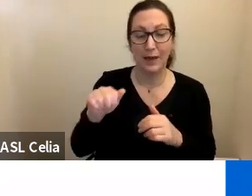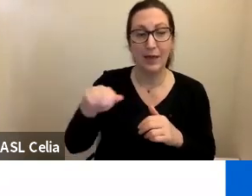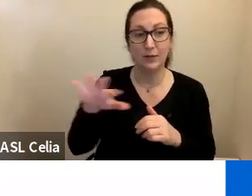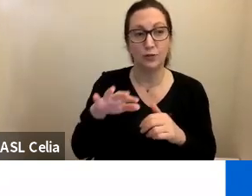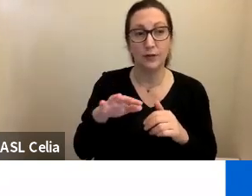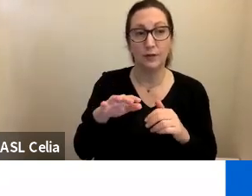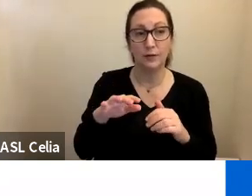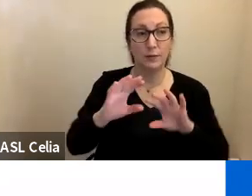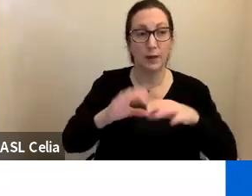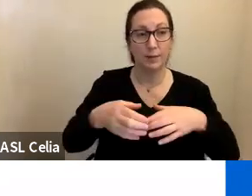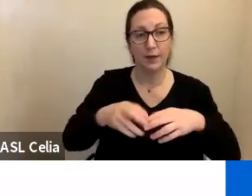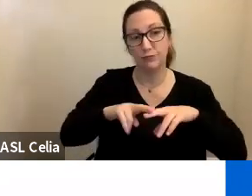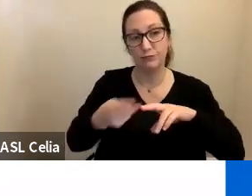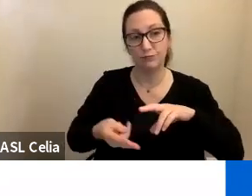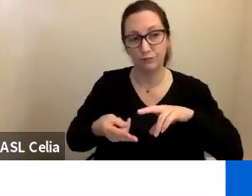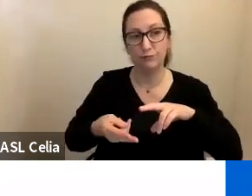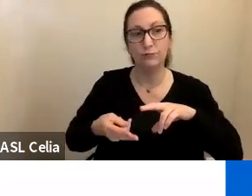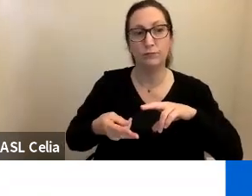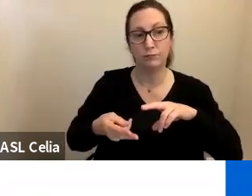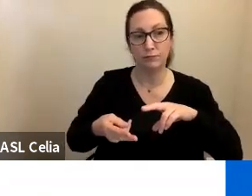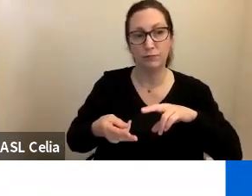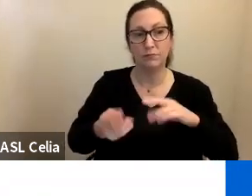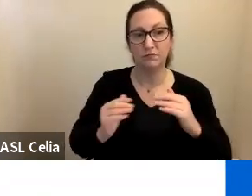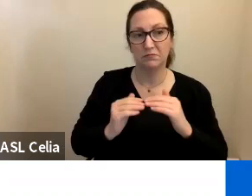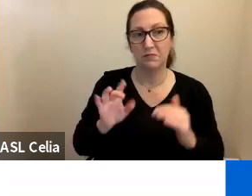student population of 8%.